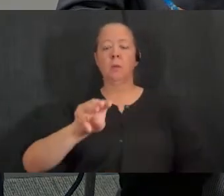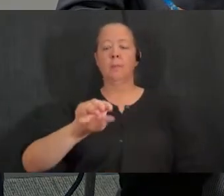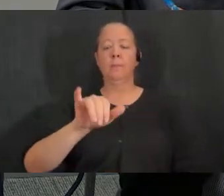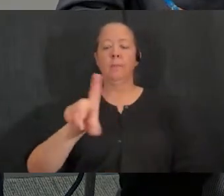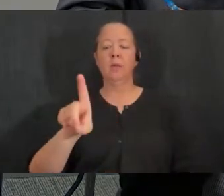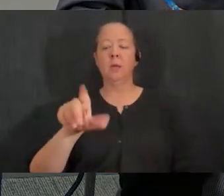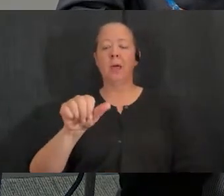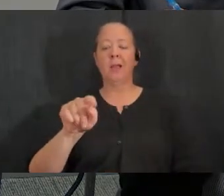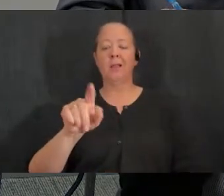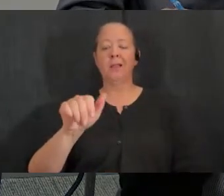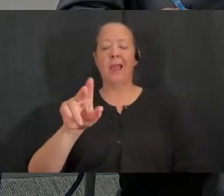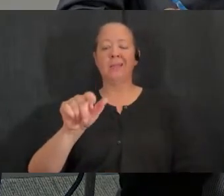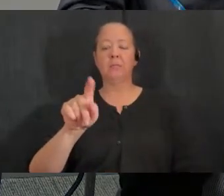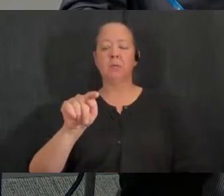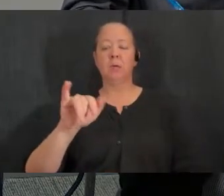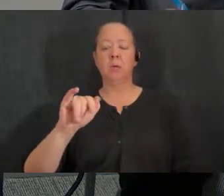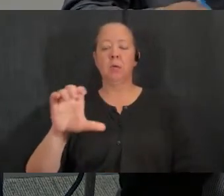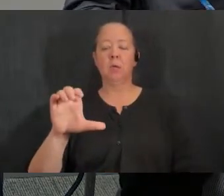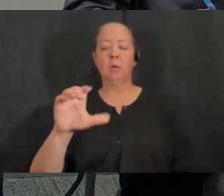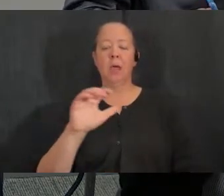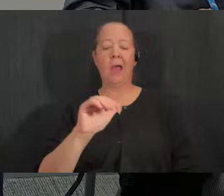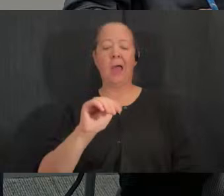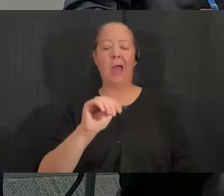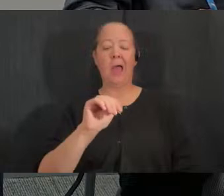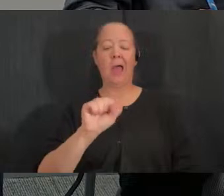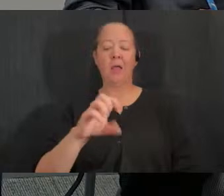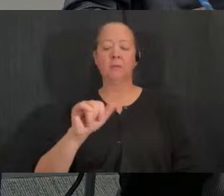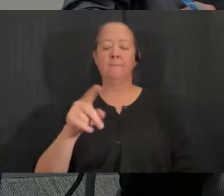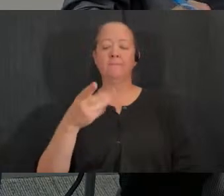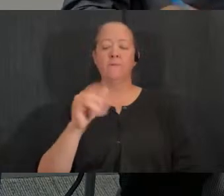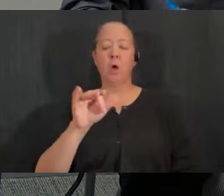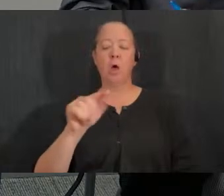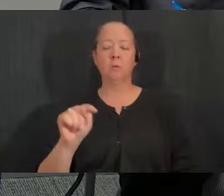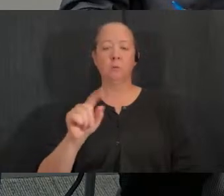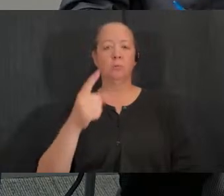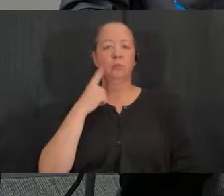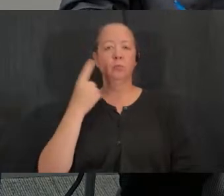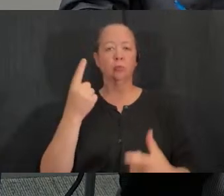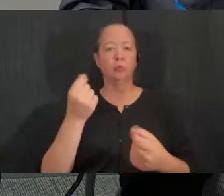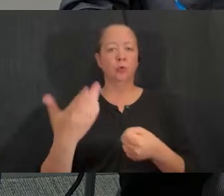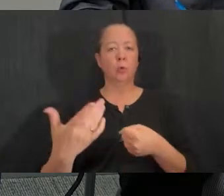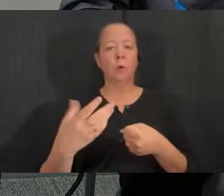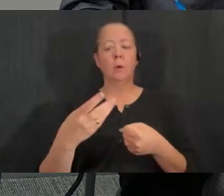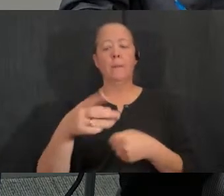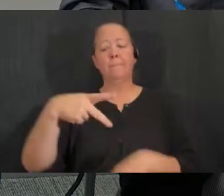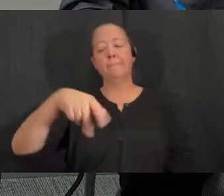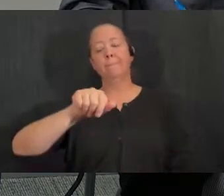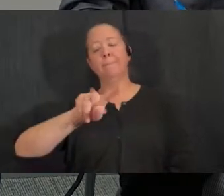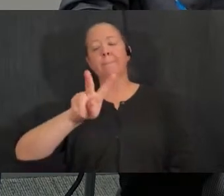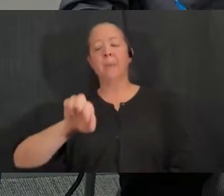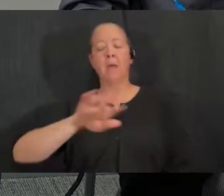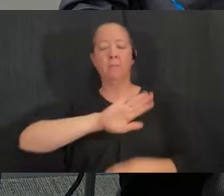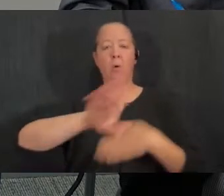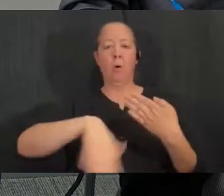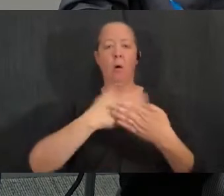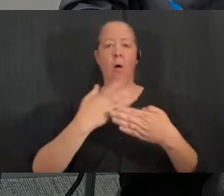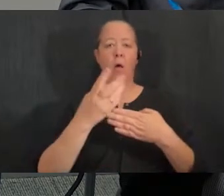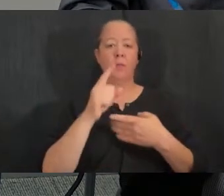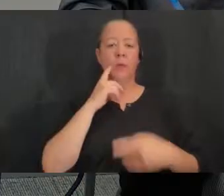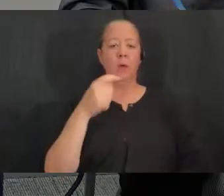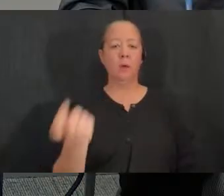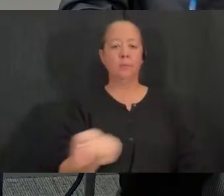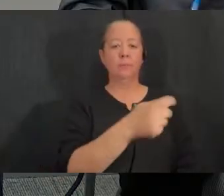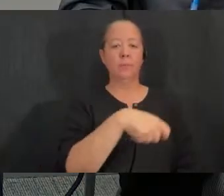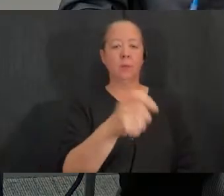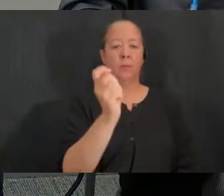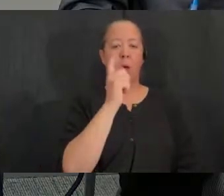to redo all the courts, which will include the pickleball lines on the double tennis courts, shock absorbent material